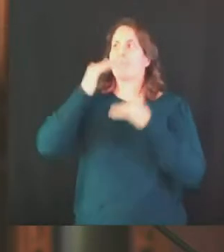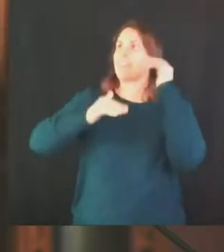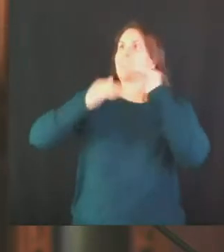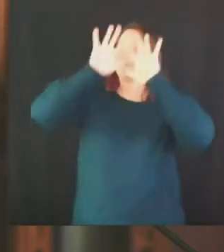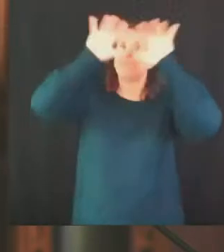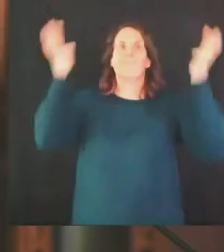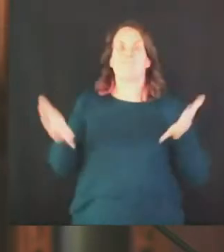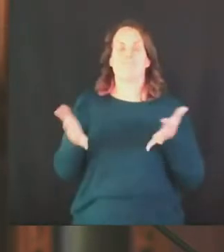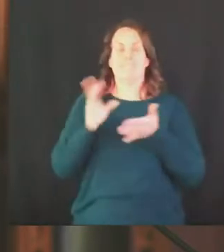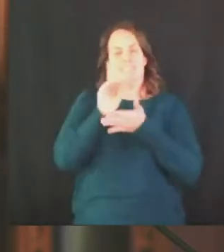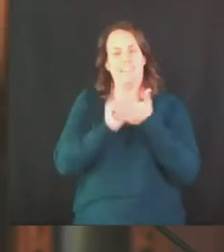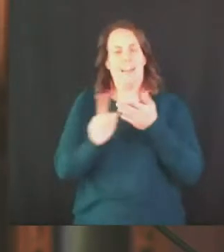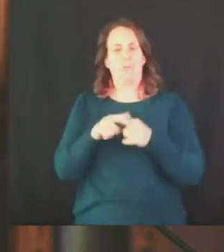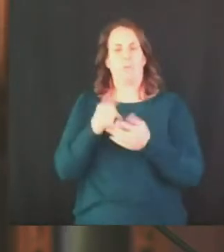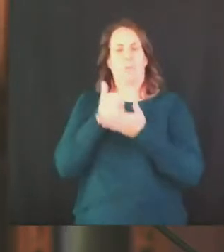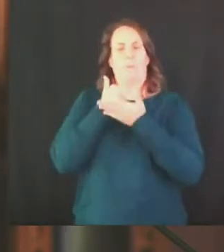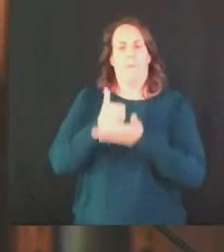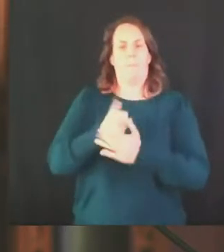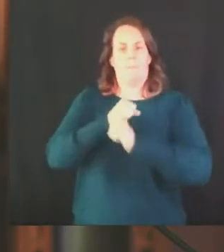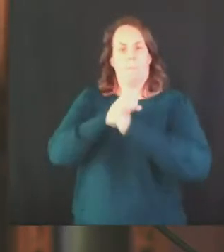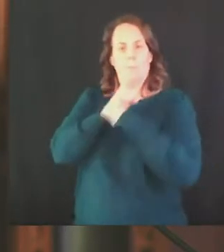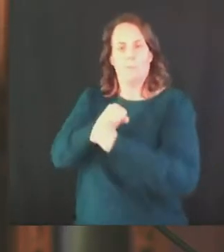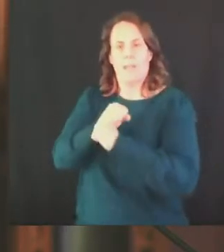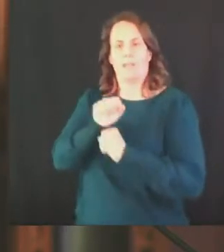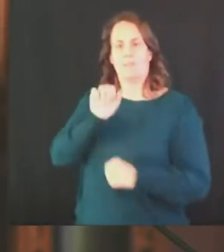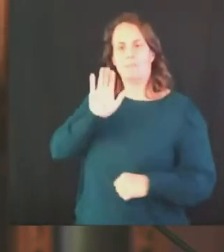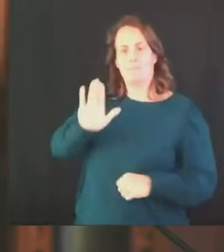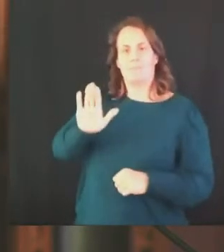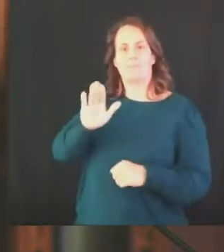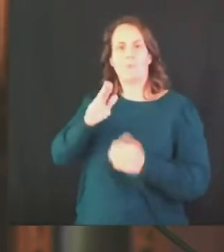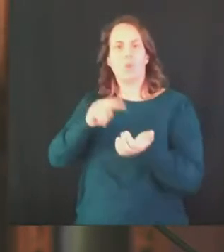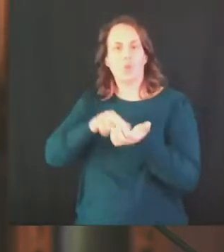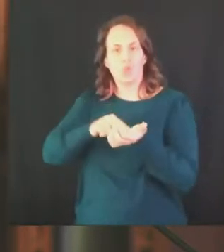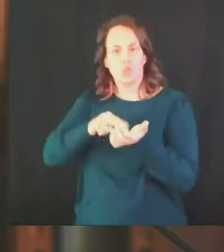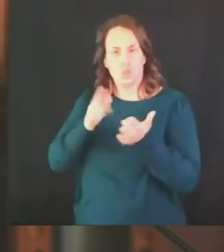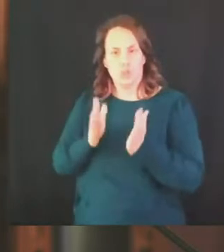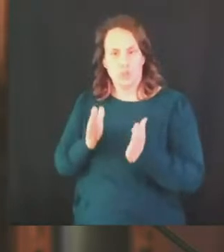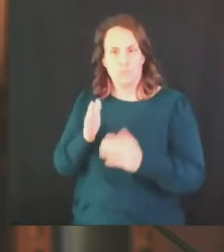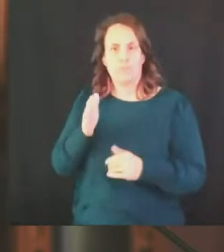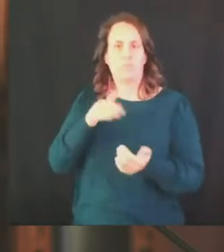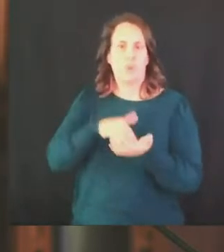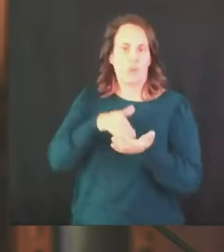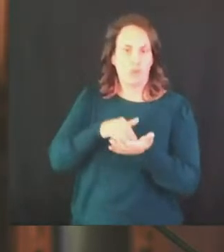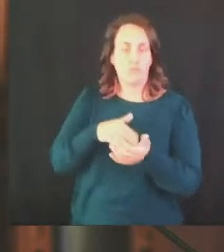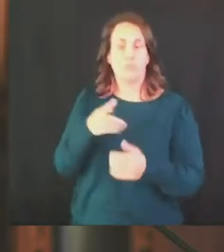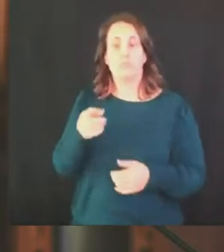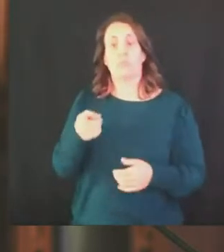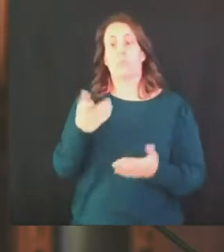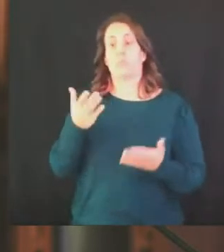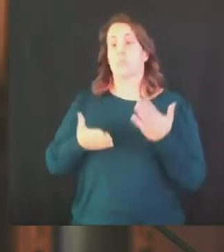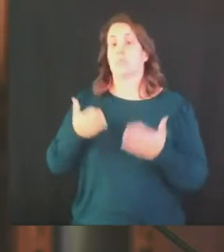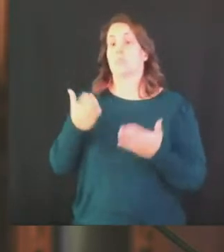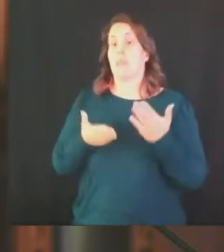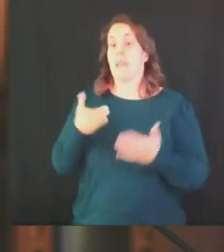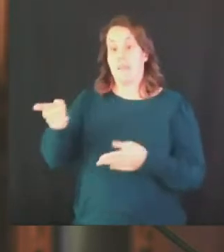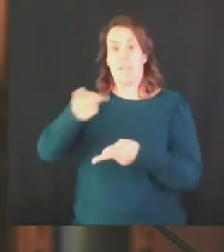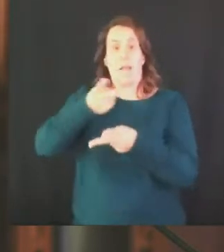it is exposure in communities when they are outside of work And it is, you